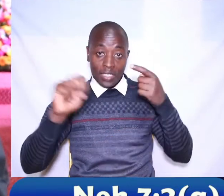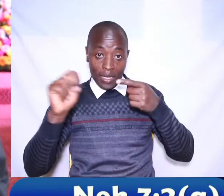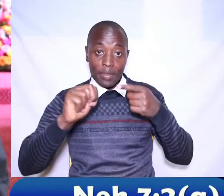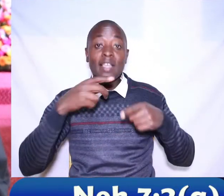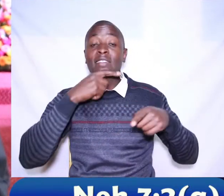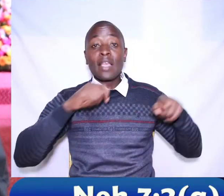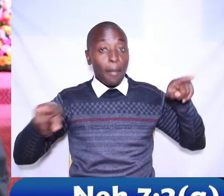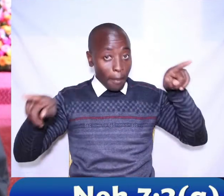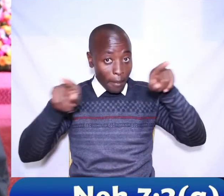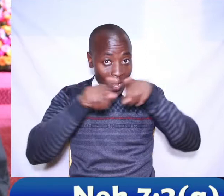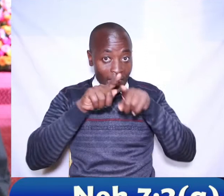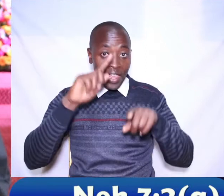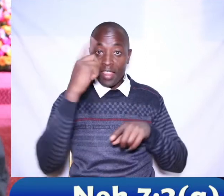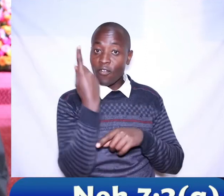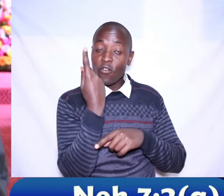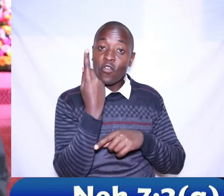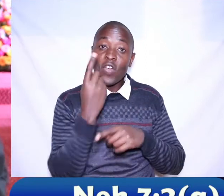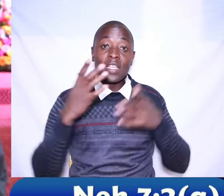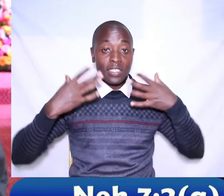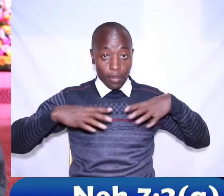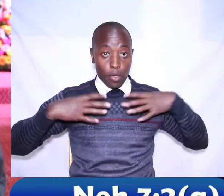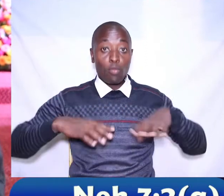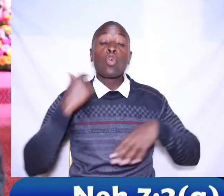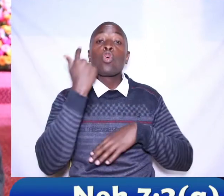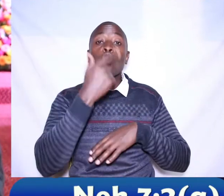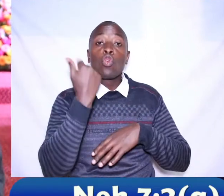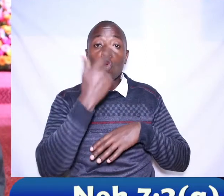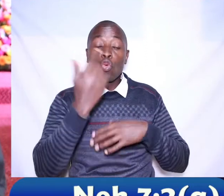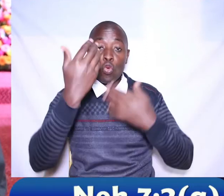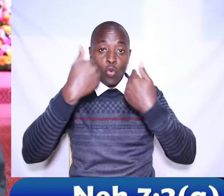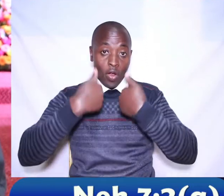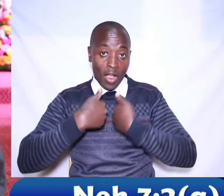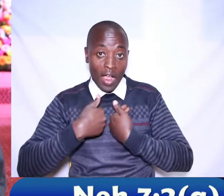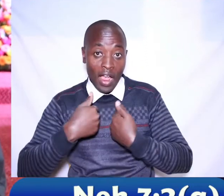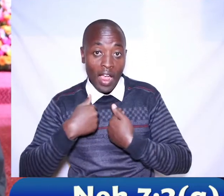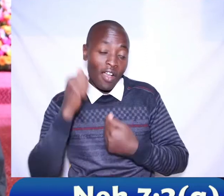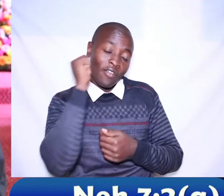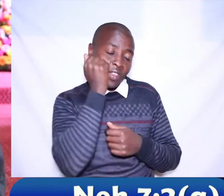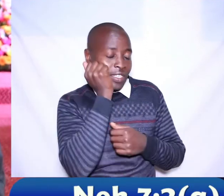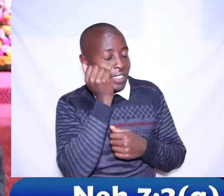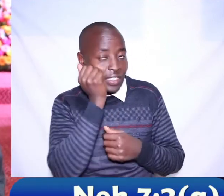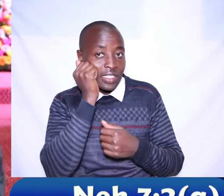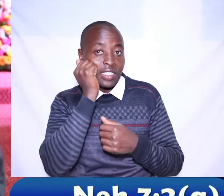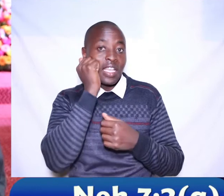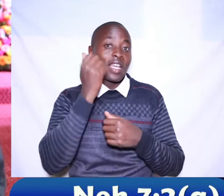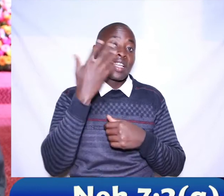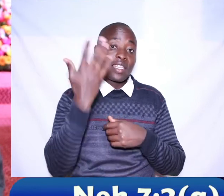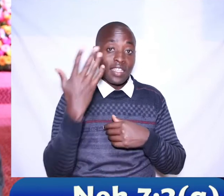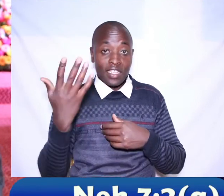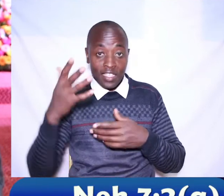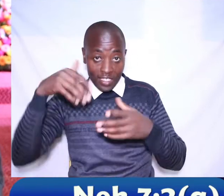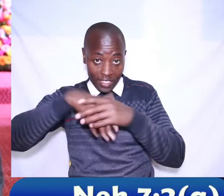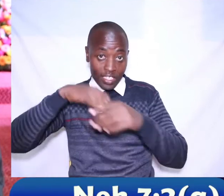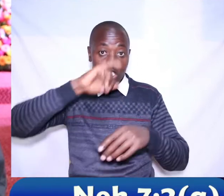and was one of the first people who had told him about the sad state of affairs in